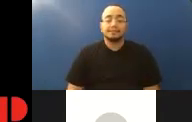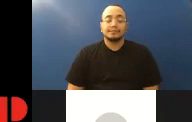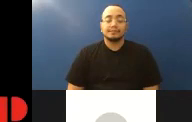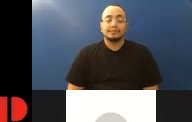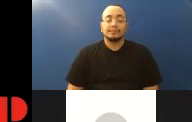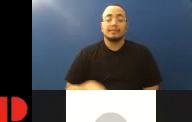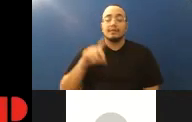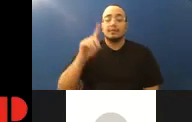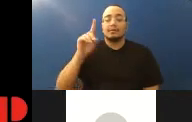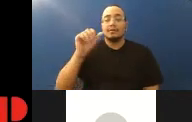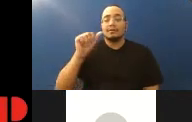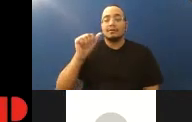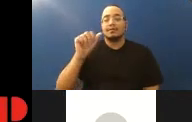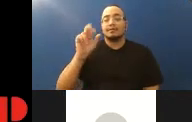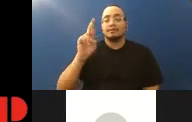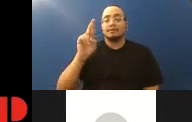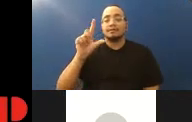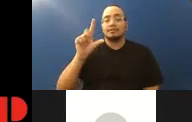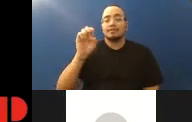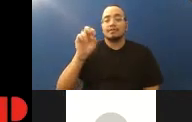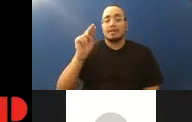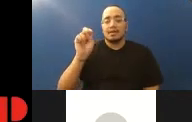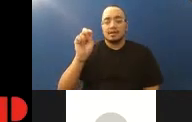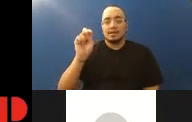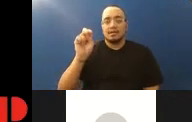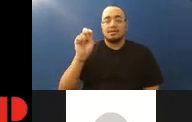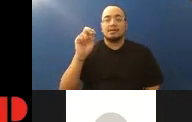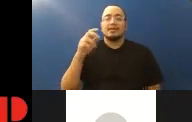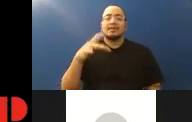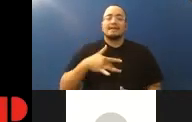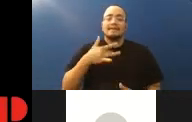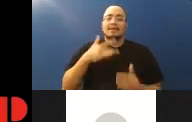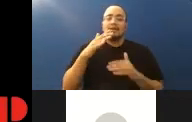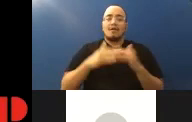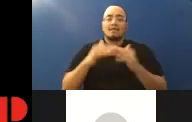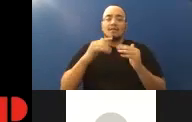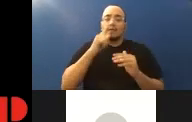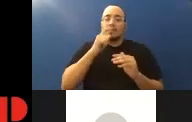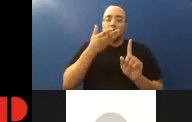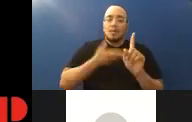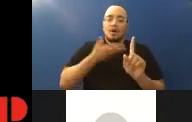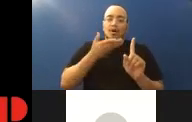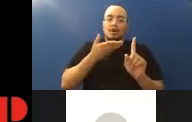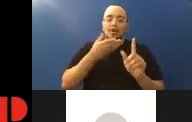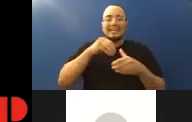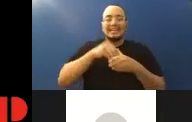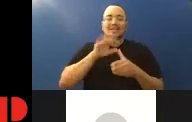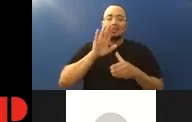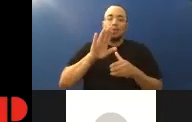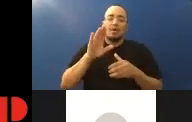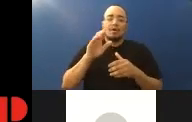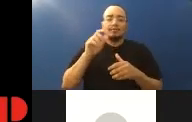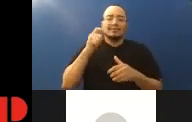I just want to say, this is Darlene, to be comfortable in your own skin, teach people how to treat you, and don't be afraid to tell your story.